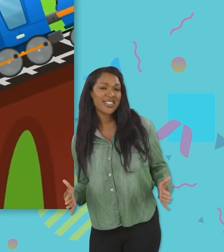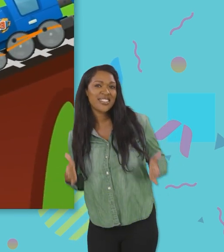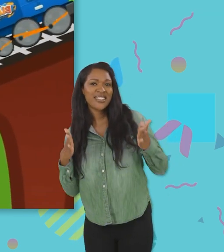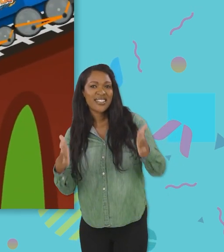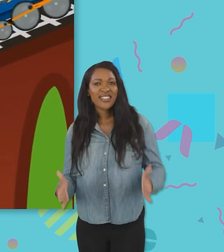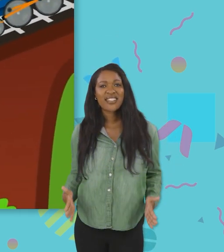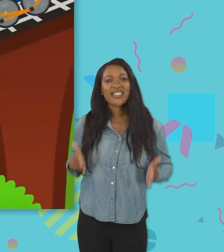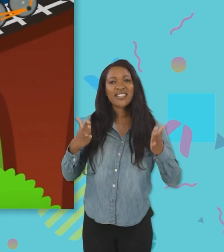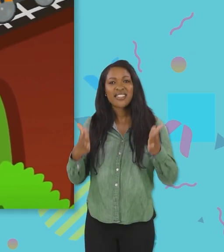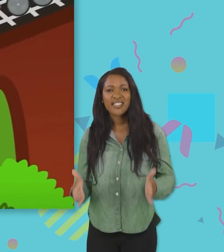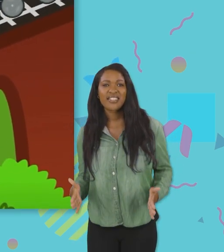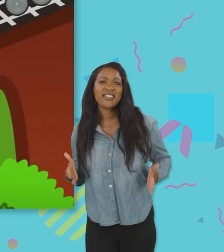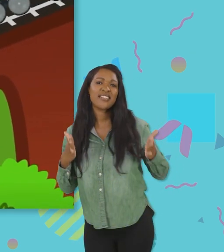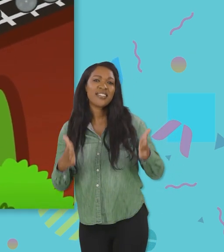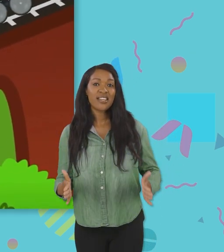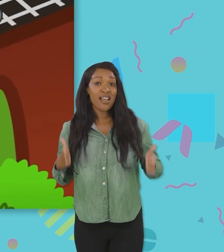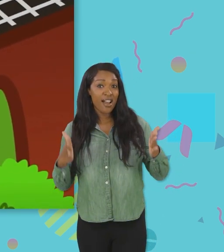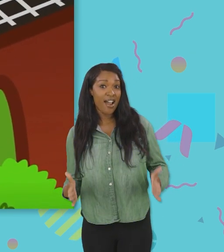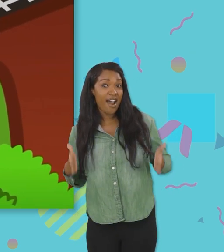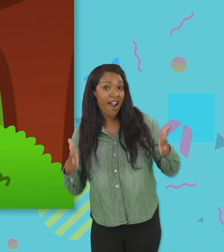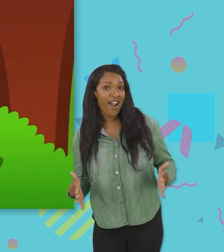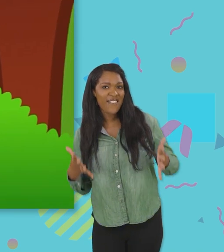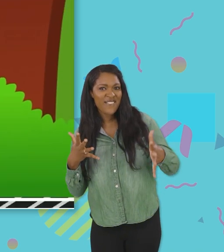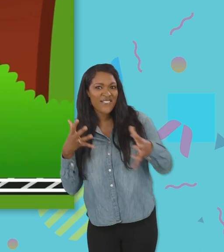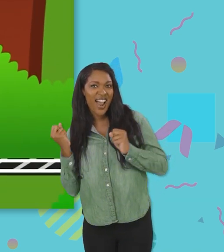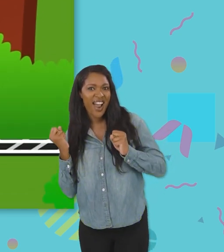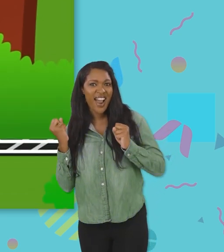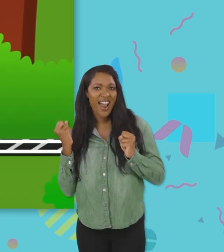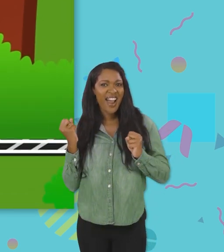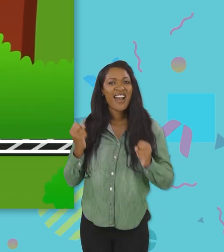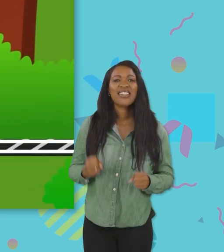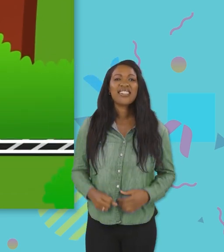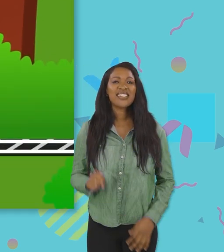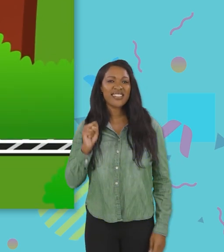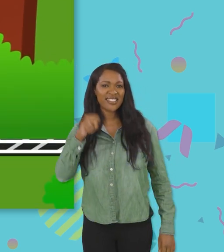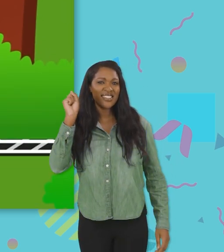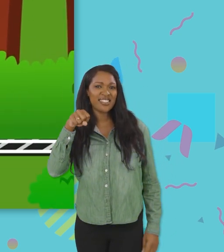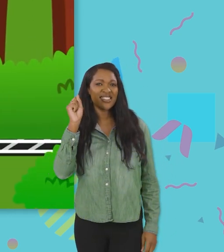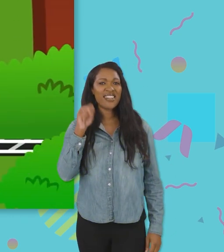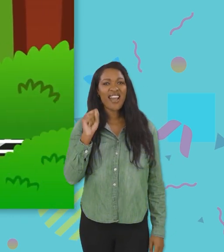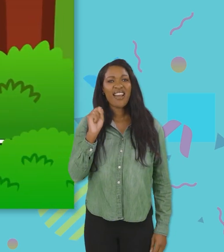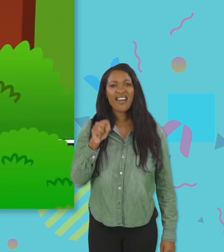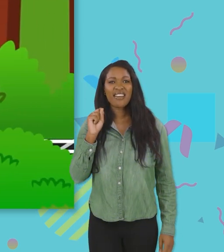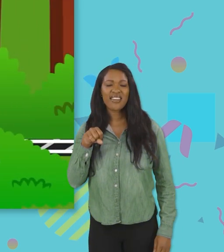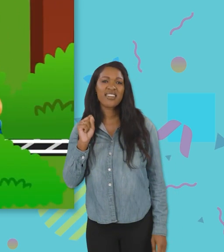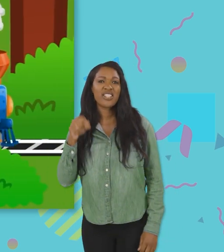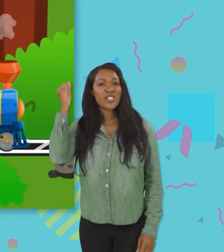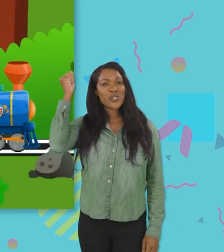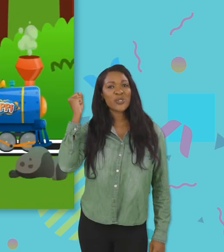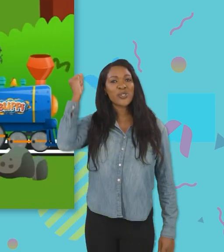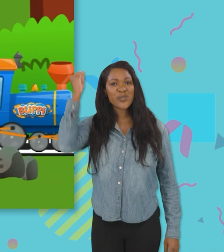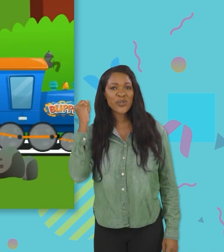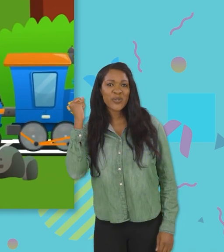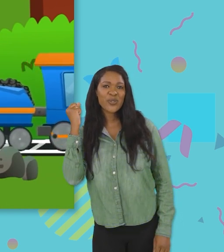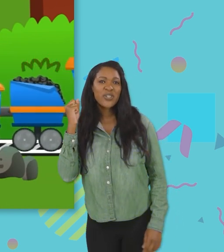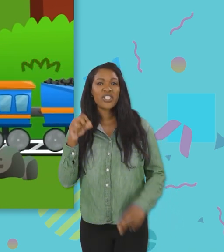It's rolling on the tracks, gonna get there fast, yeah. Choo-choo, here comes a train. I could spend all